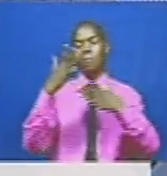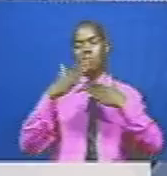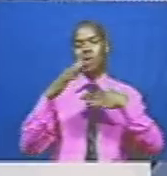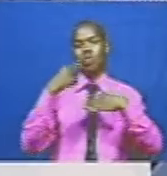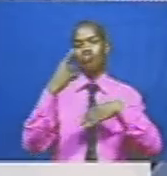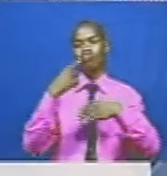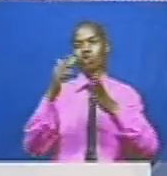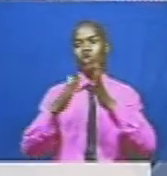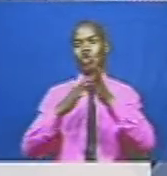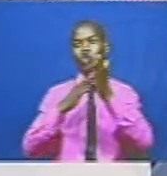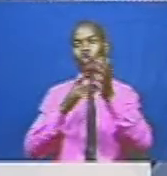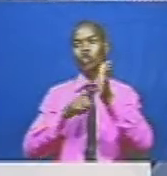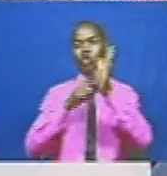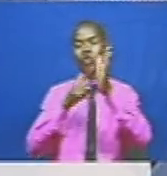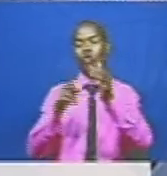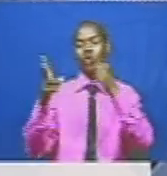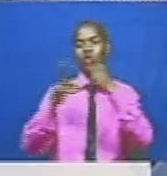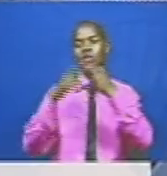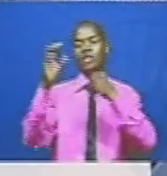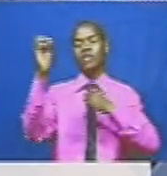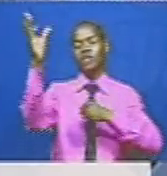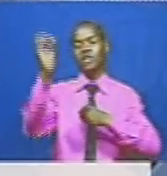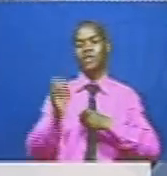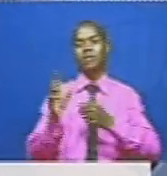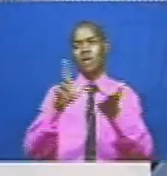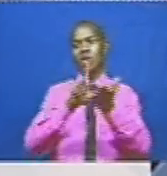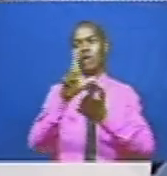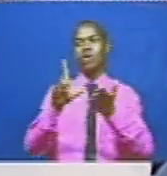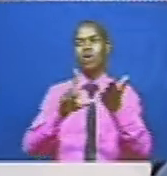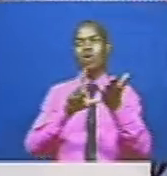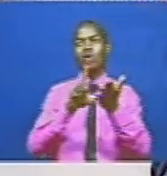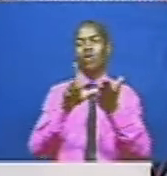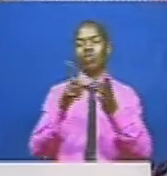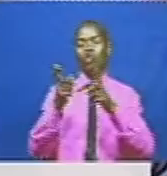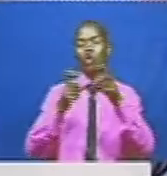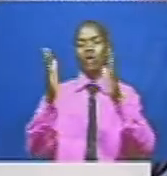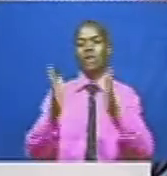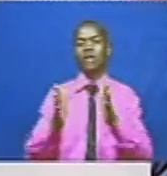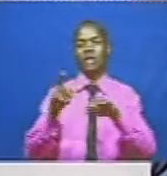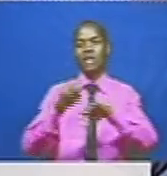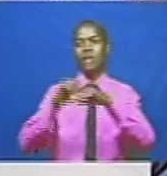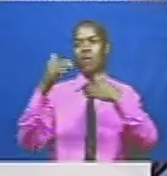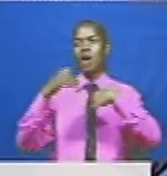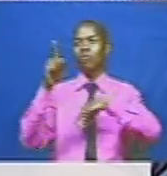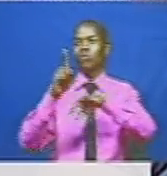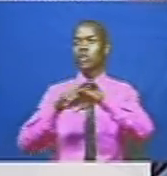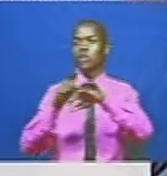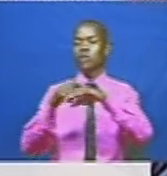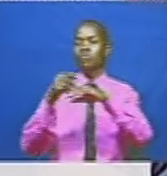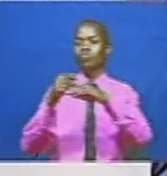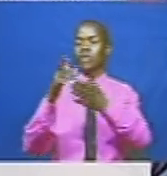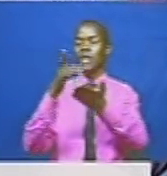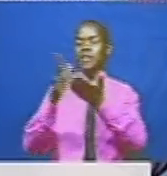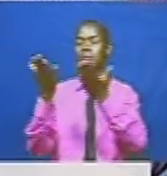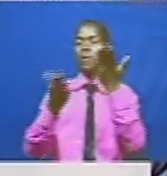as well. I mean, at least 70% of that is done by the local tour operators. And if they have a chance to sell a product, a hotel, for